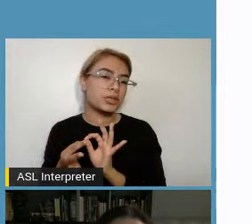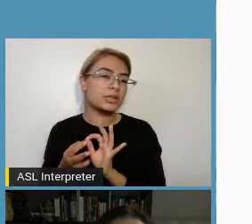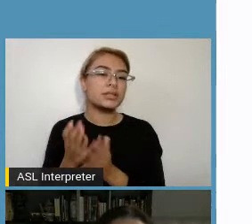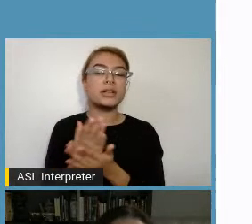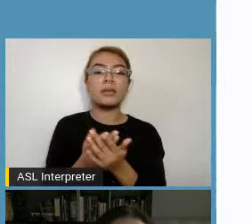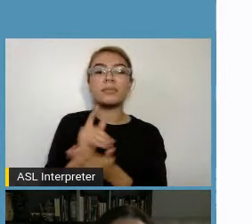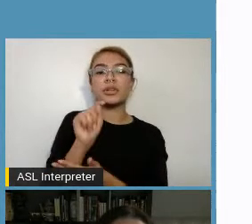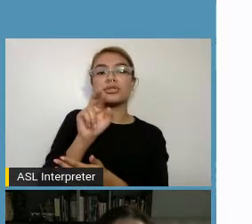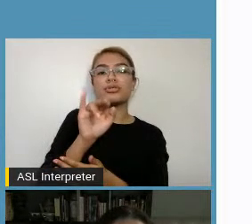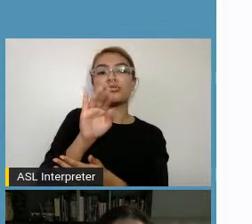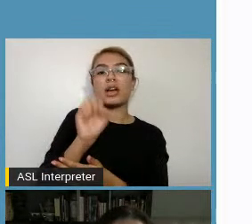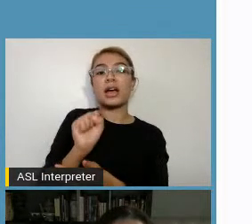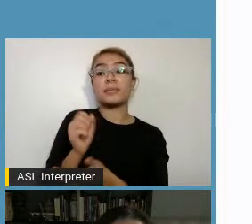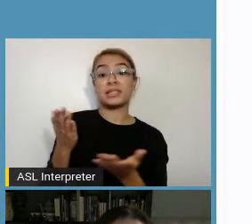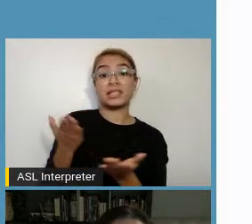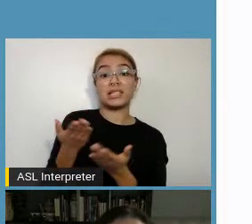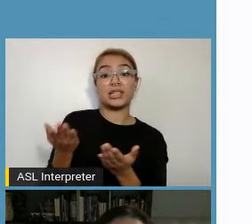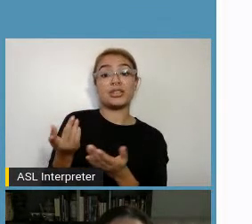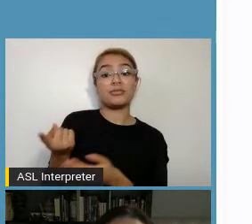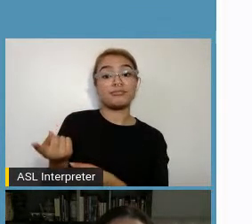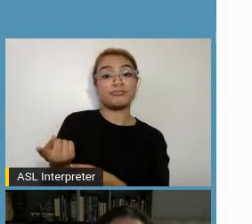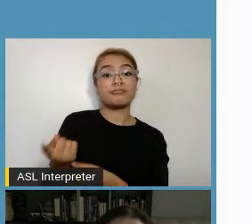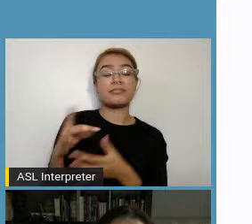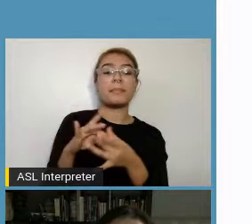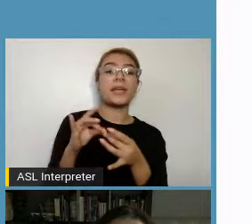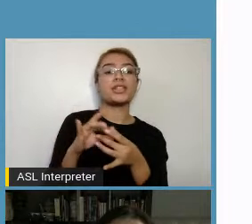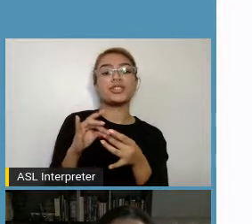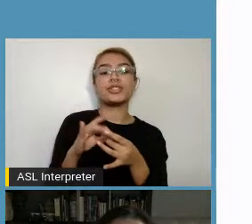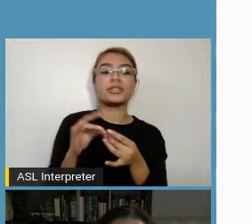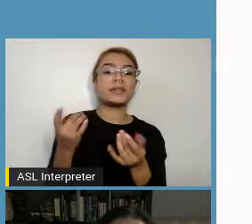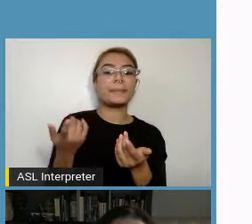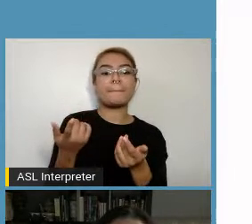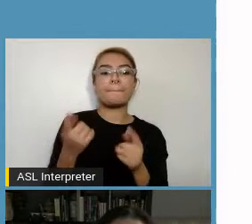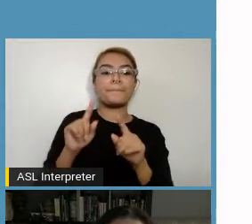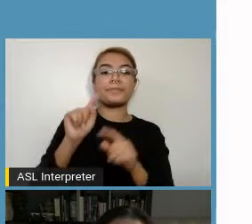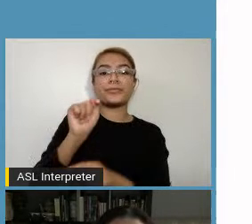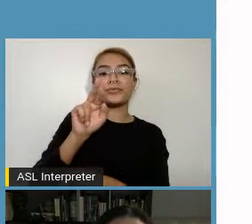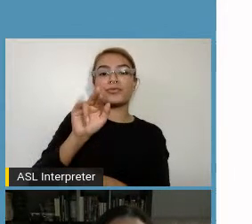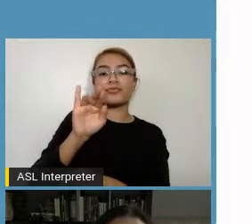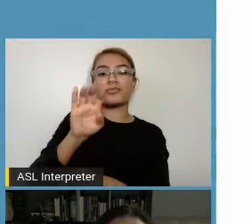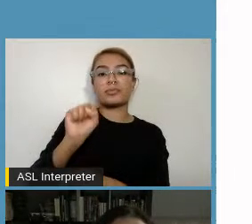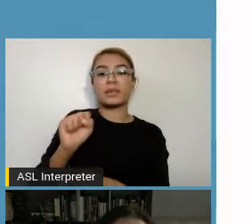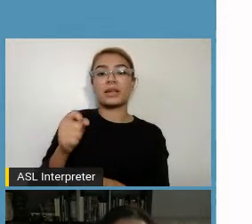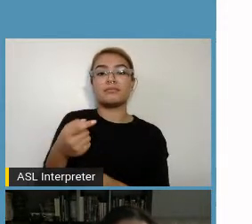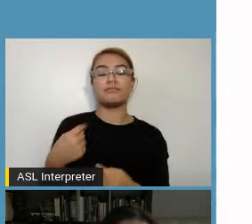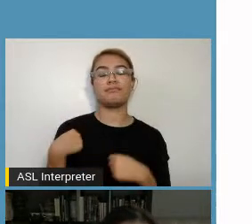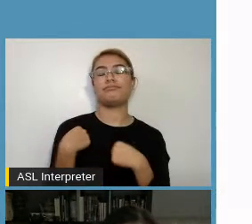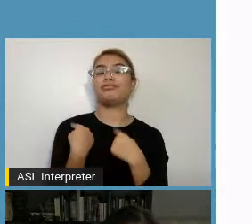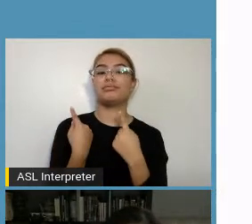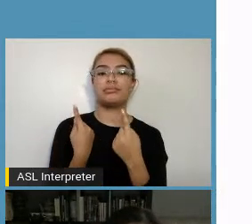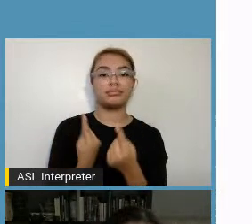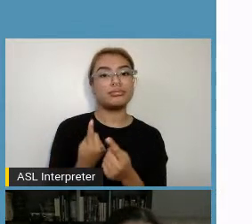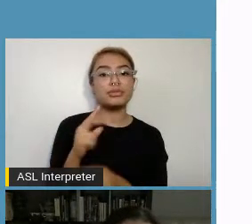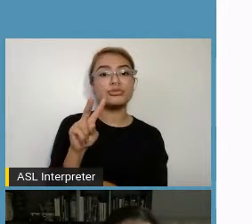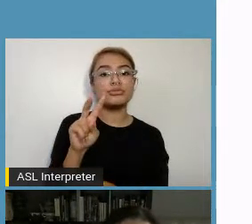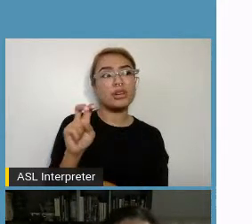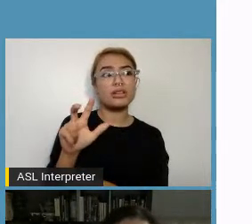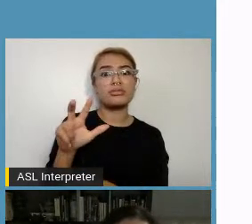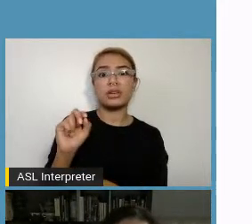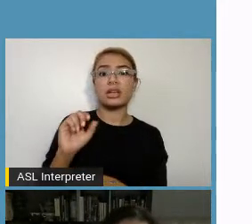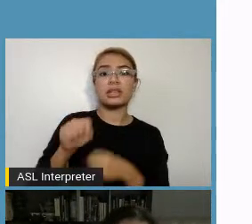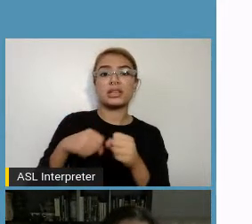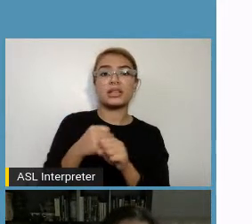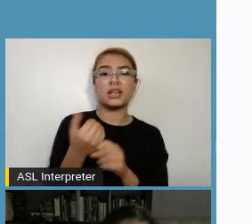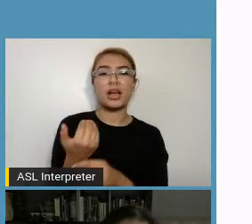tribes that are currently here are offshoots of tribes that were here 200 or 300 years ago that